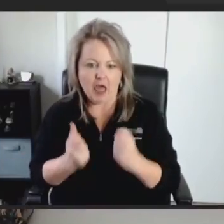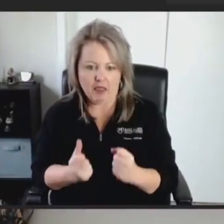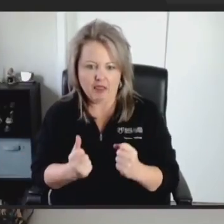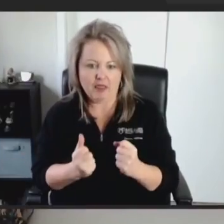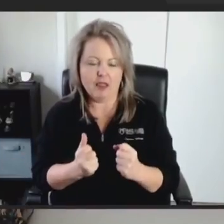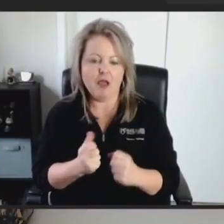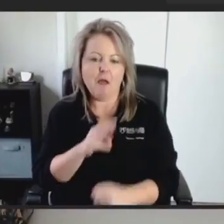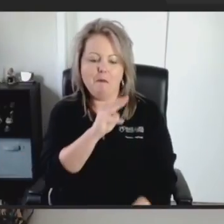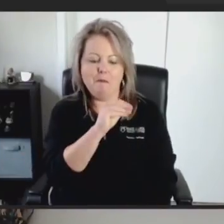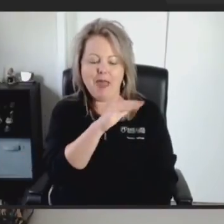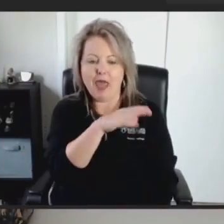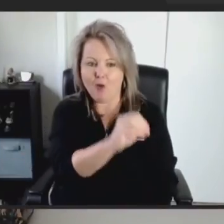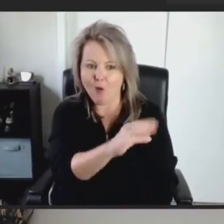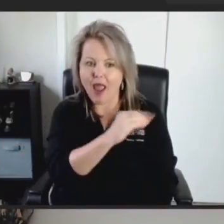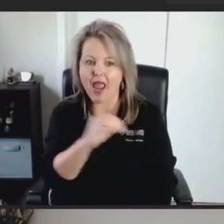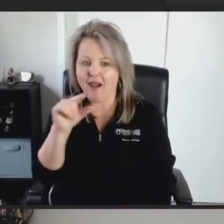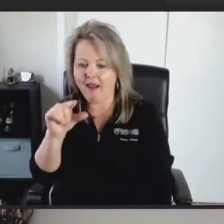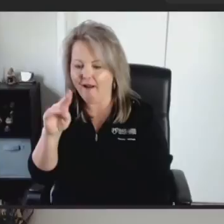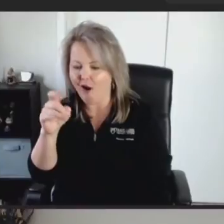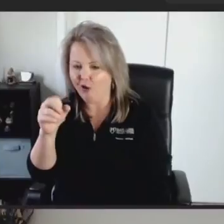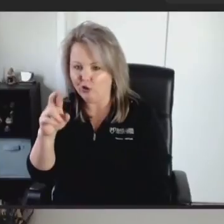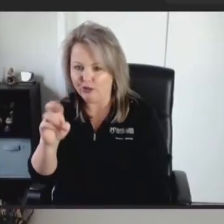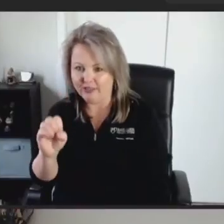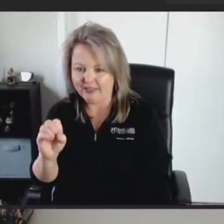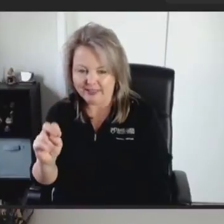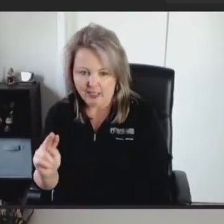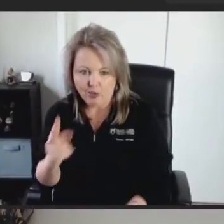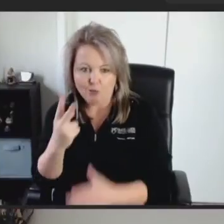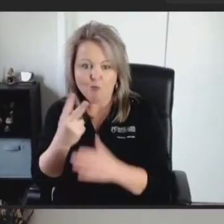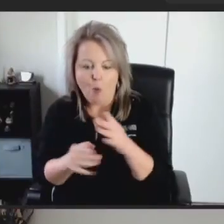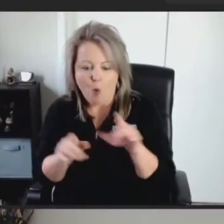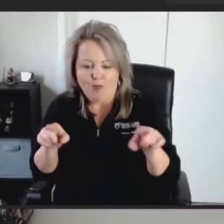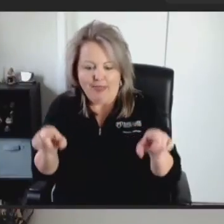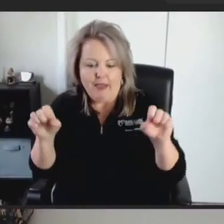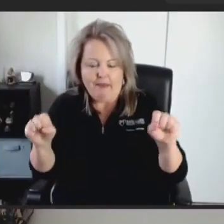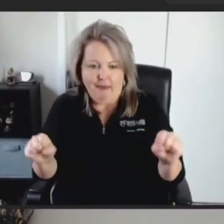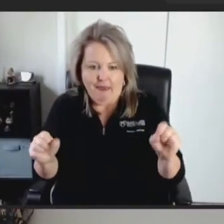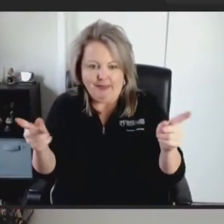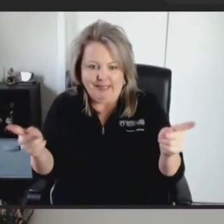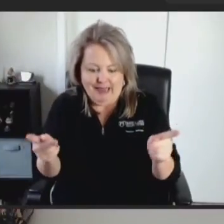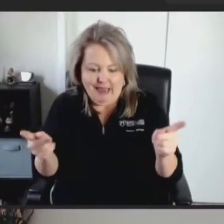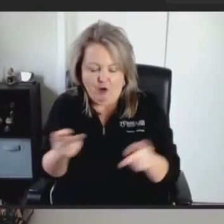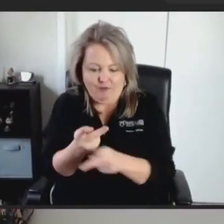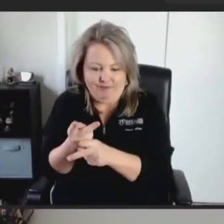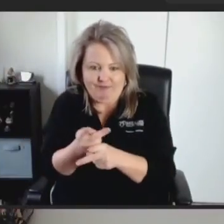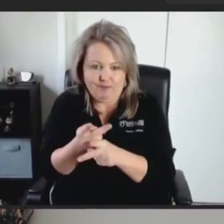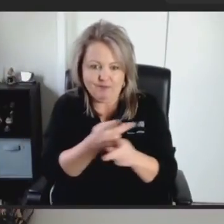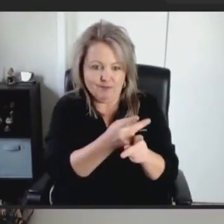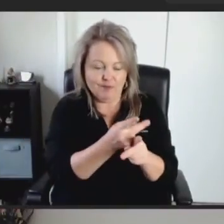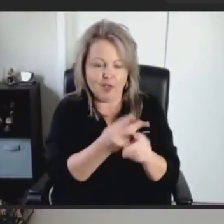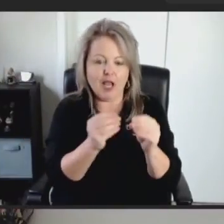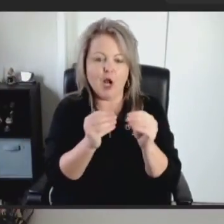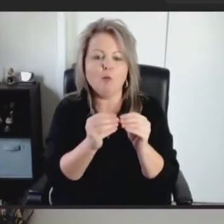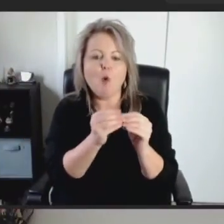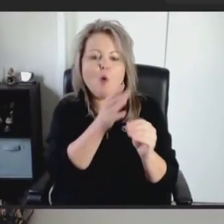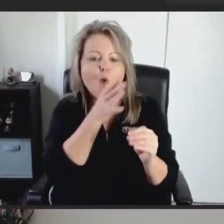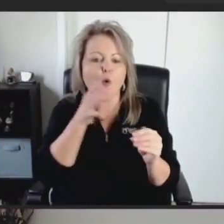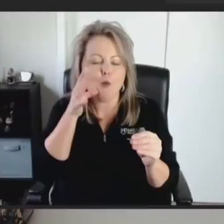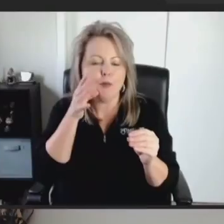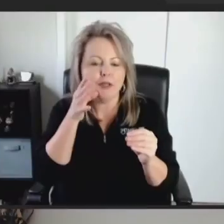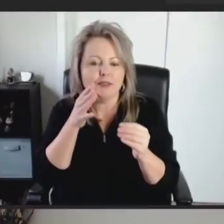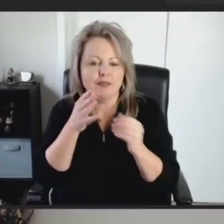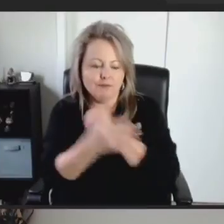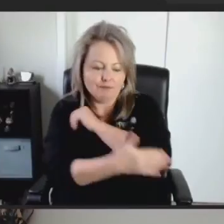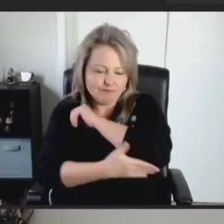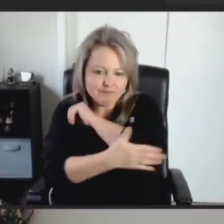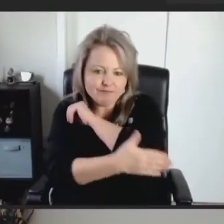town that have a lot of potential to take care of people both in our more urban centers and our more